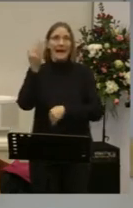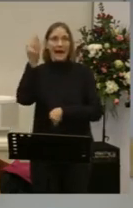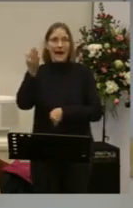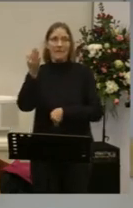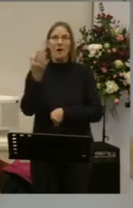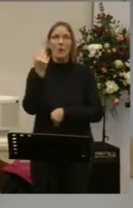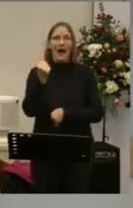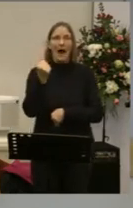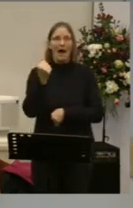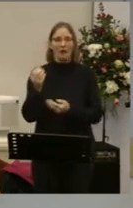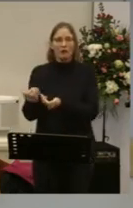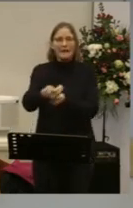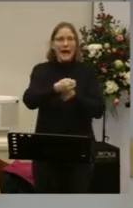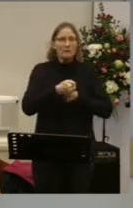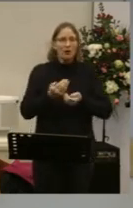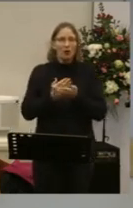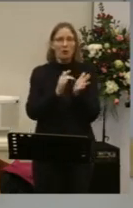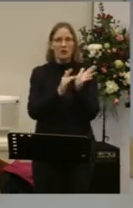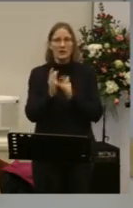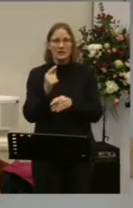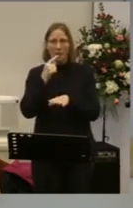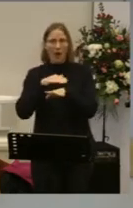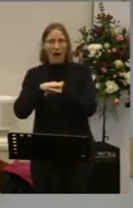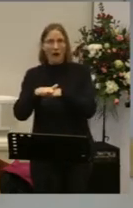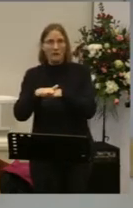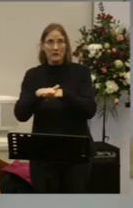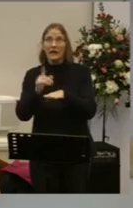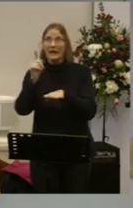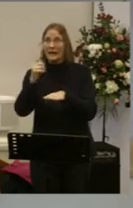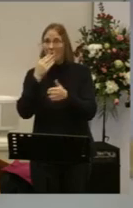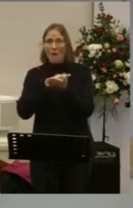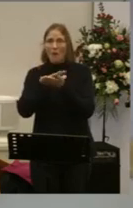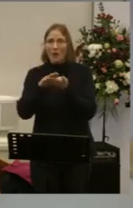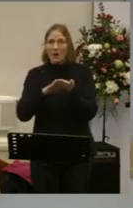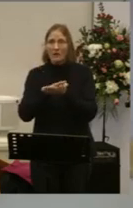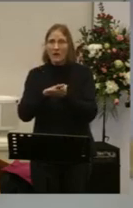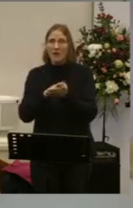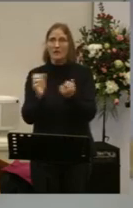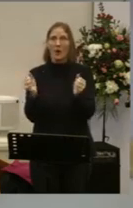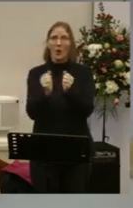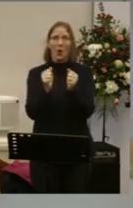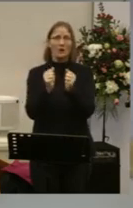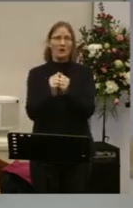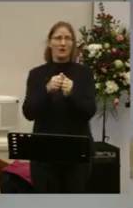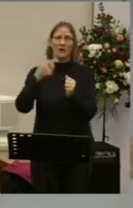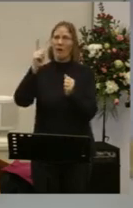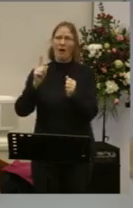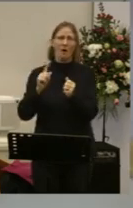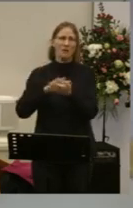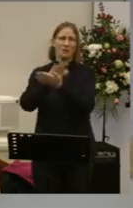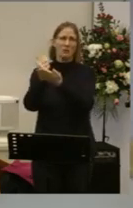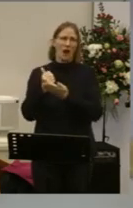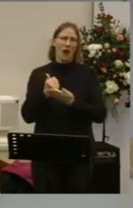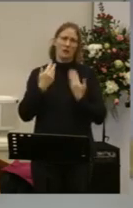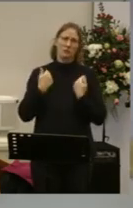his blood The forgiveness of sins in accordance with the riches of God's grace That he lavished on